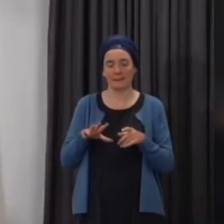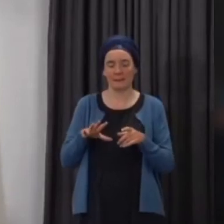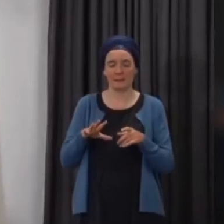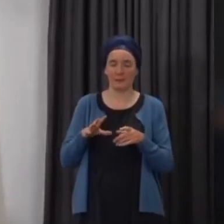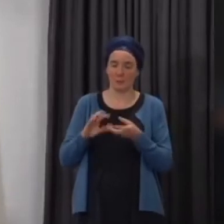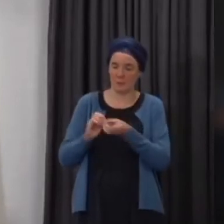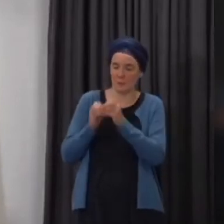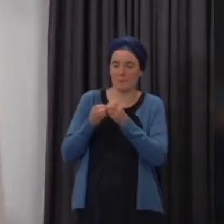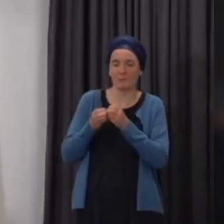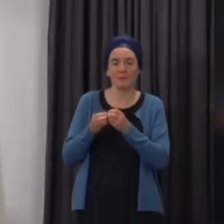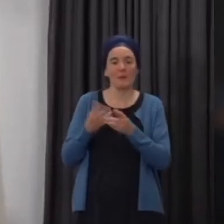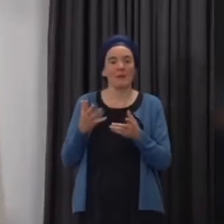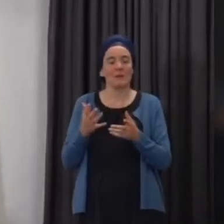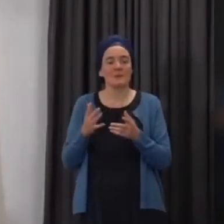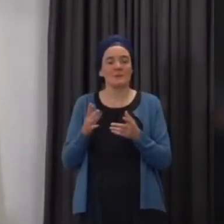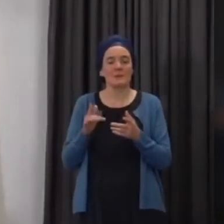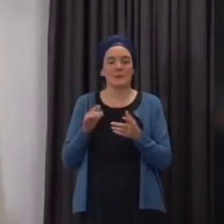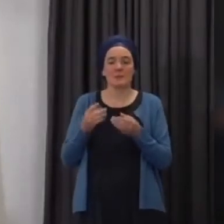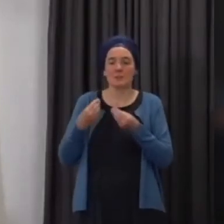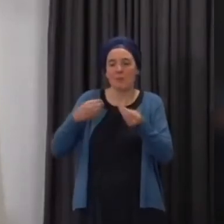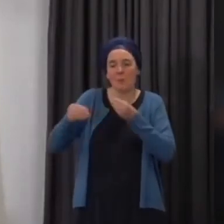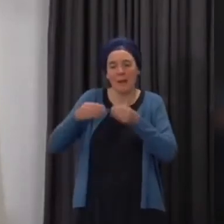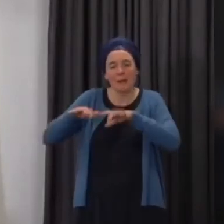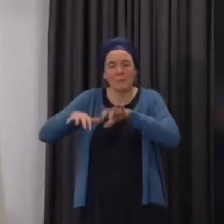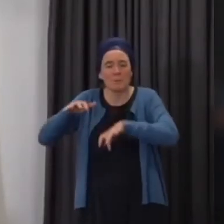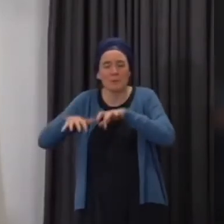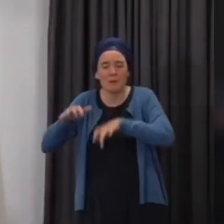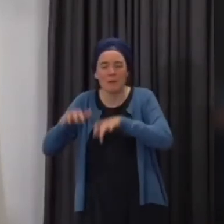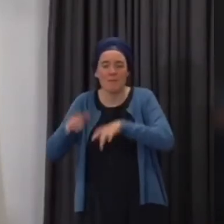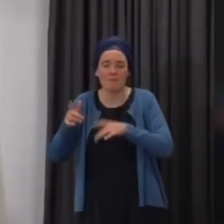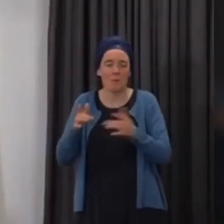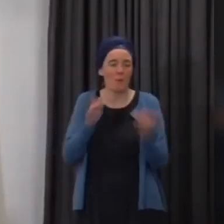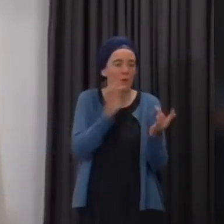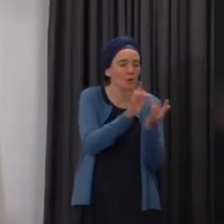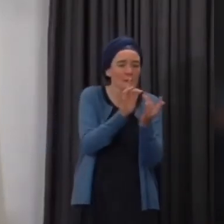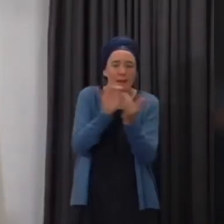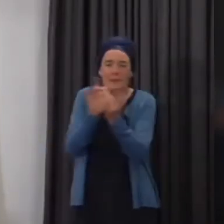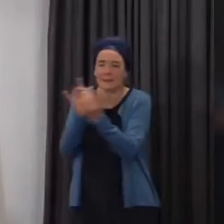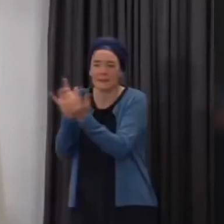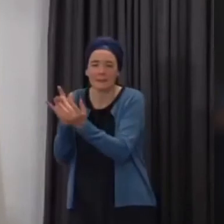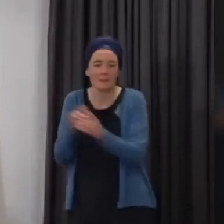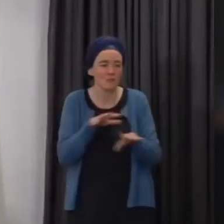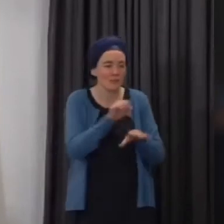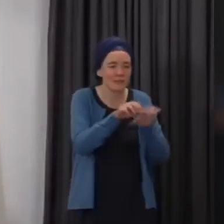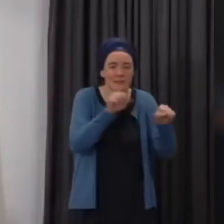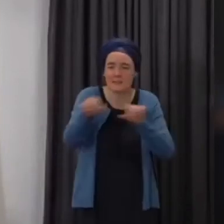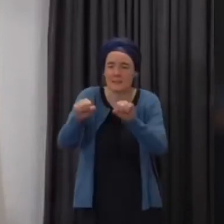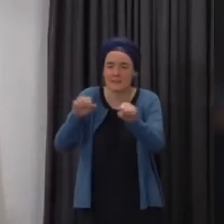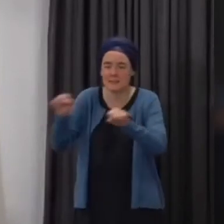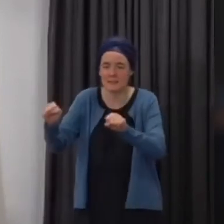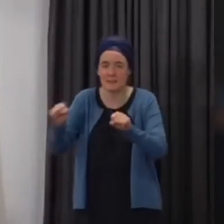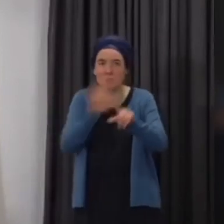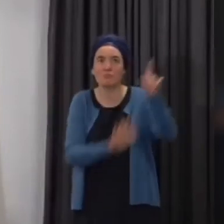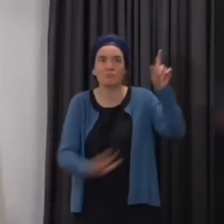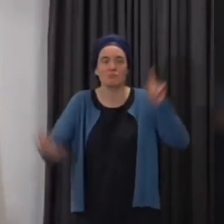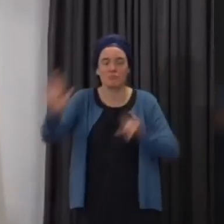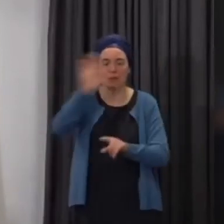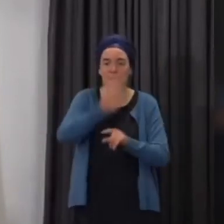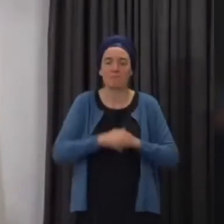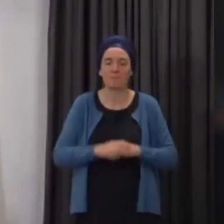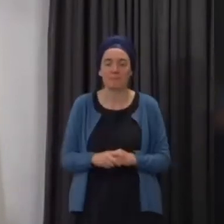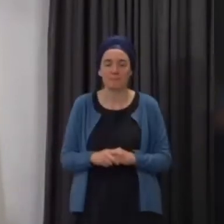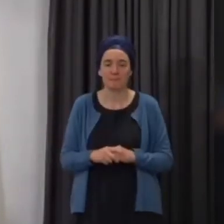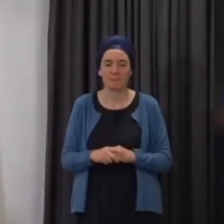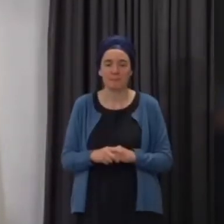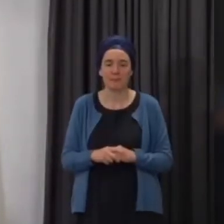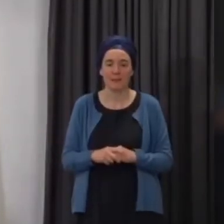will support health boards and local authorities to carry out contact tracing on a larger scale. But our message to the public today